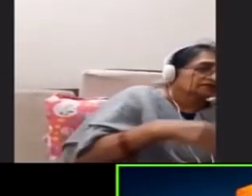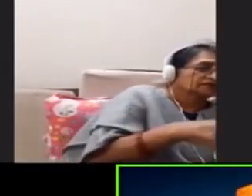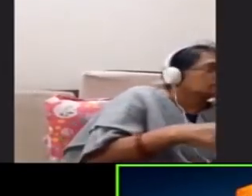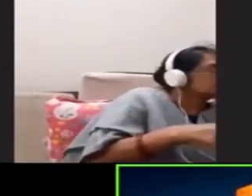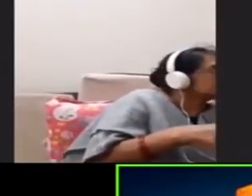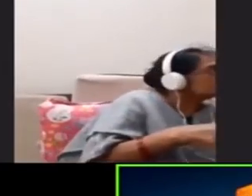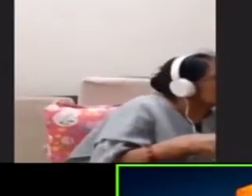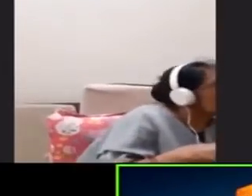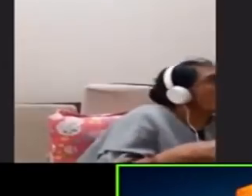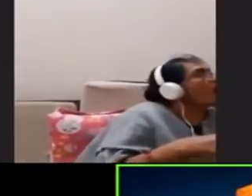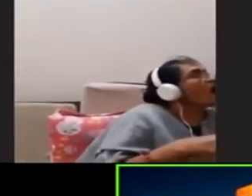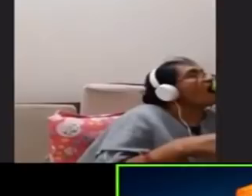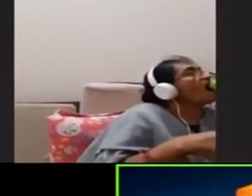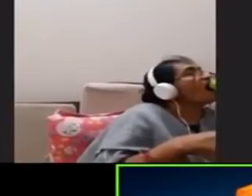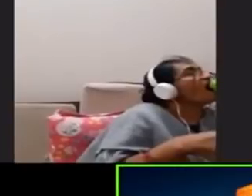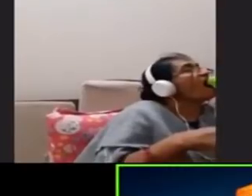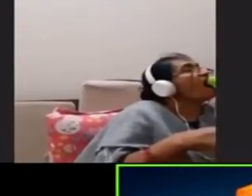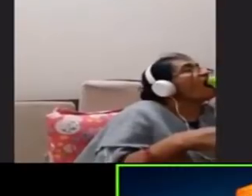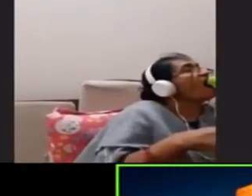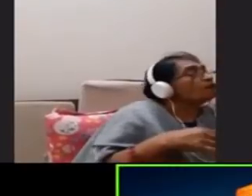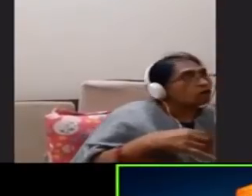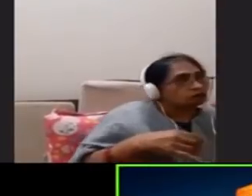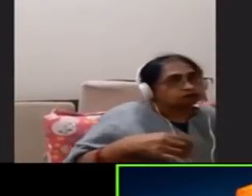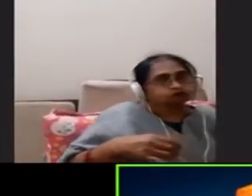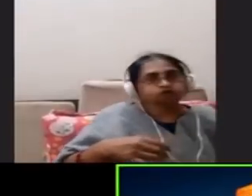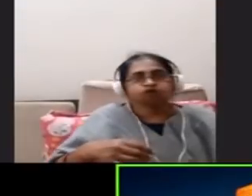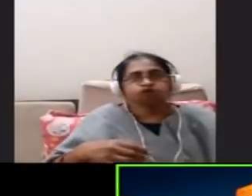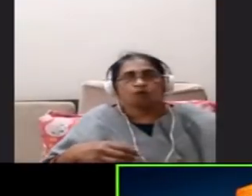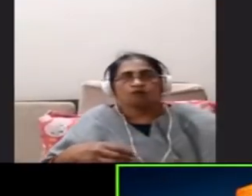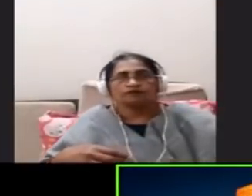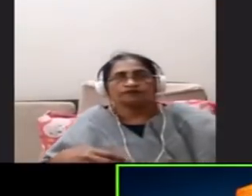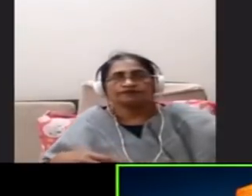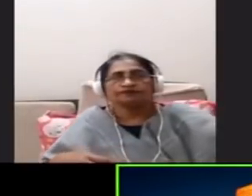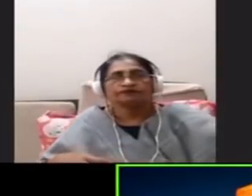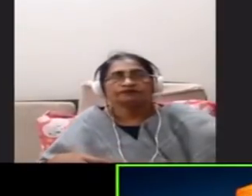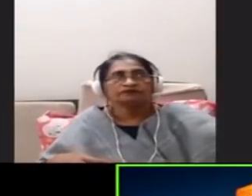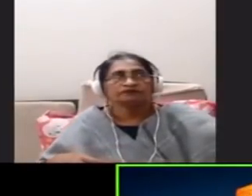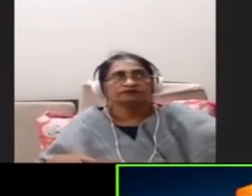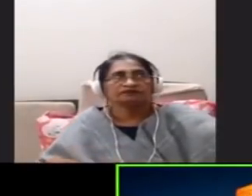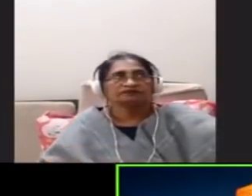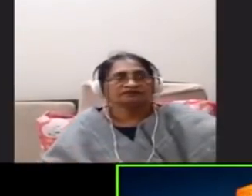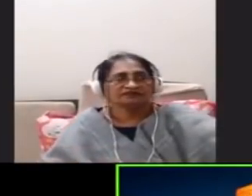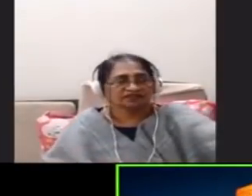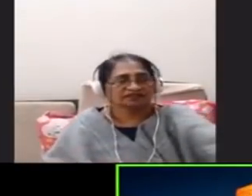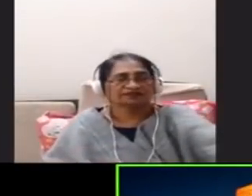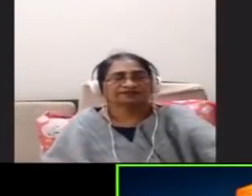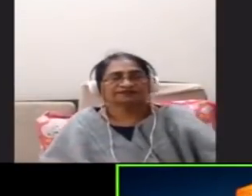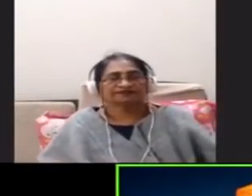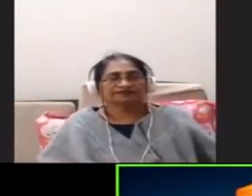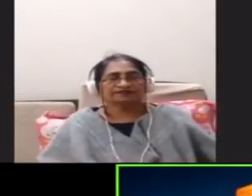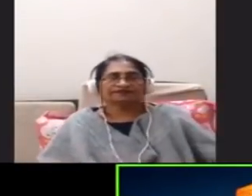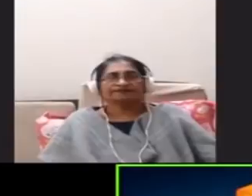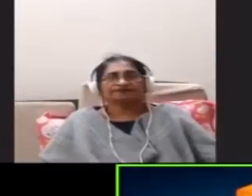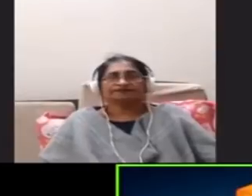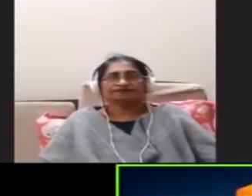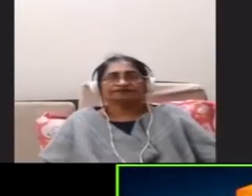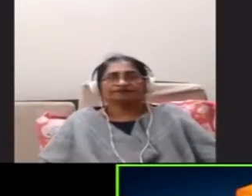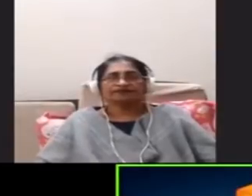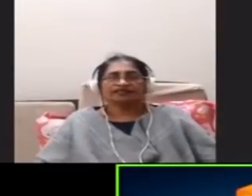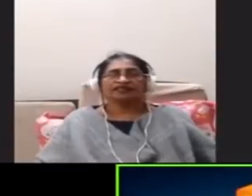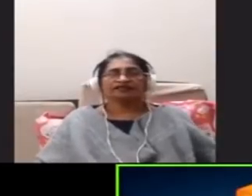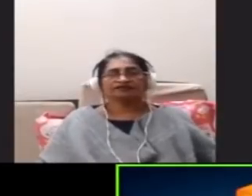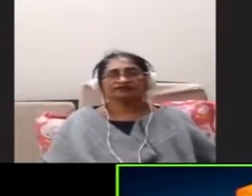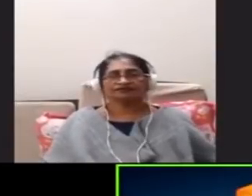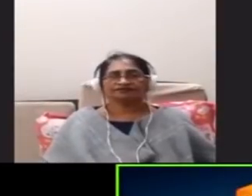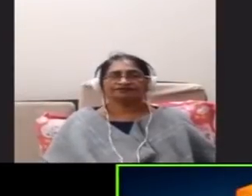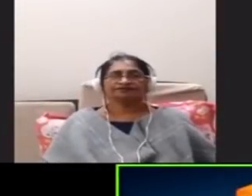noble activities that you're taking part in. You further provide that opportunity to interact on a global